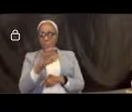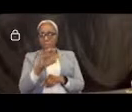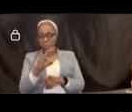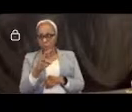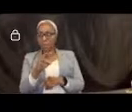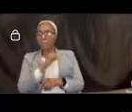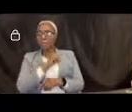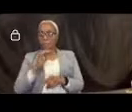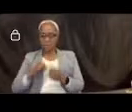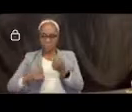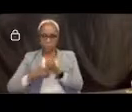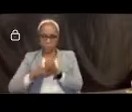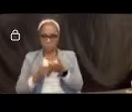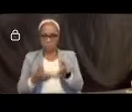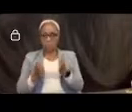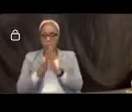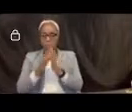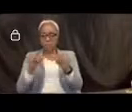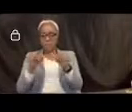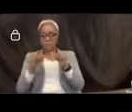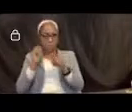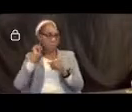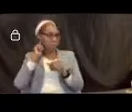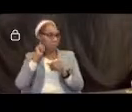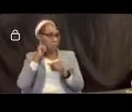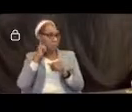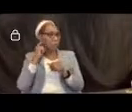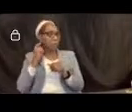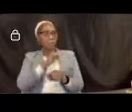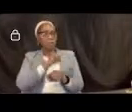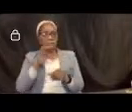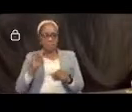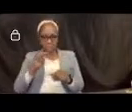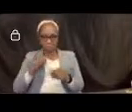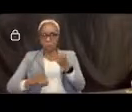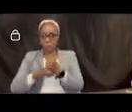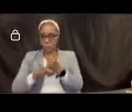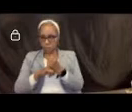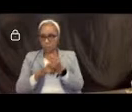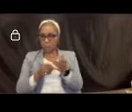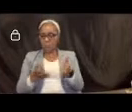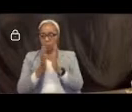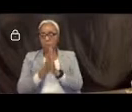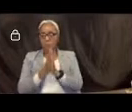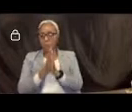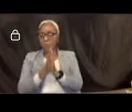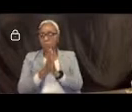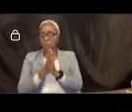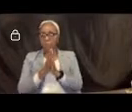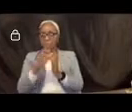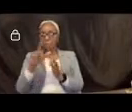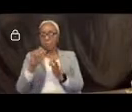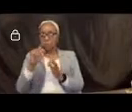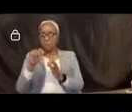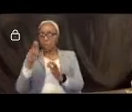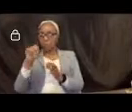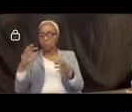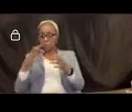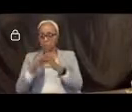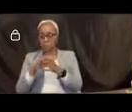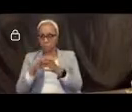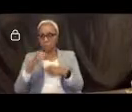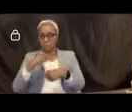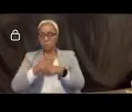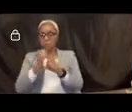Staff is supportive of the requested variance. Staff is supportive of the requested lot recombination replat to create